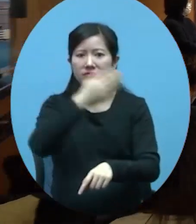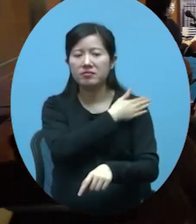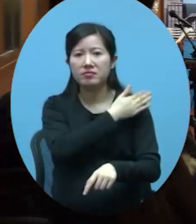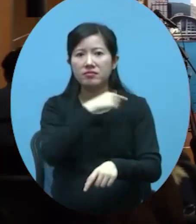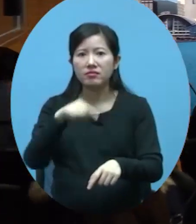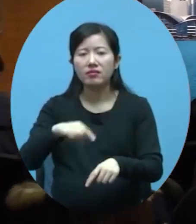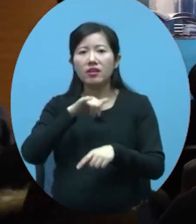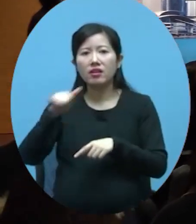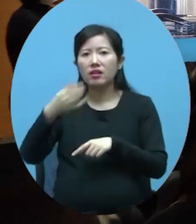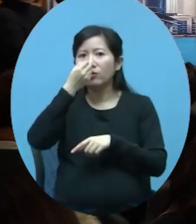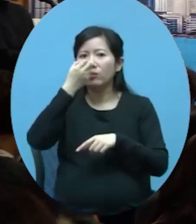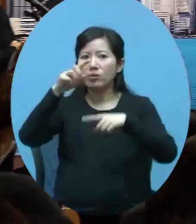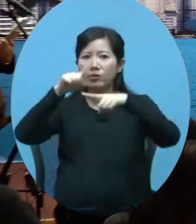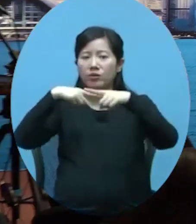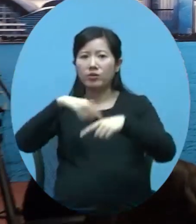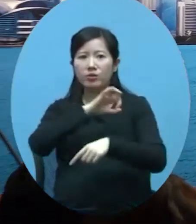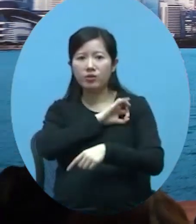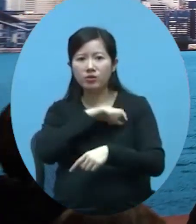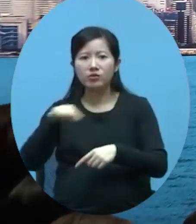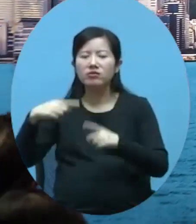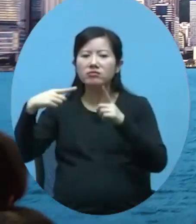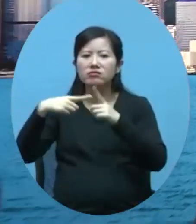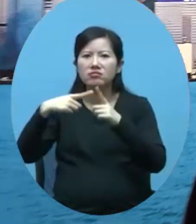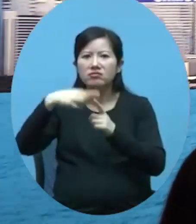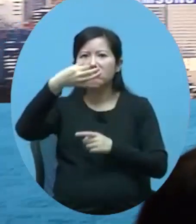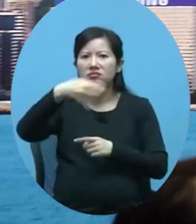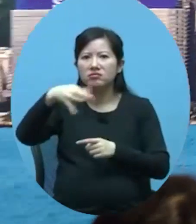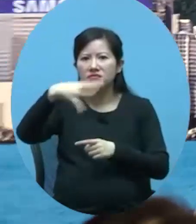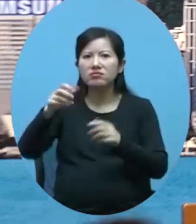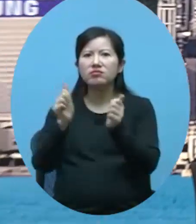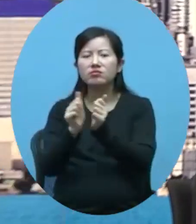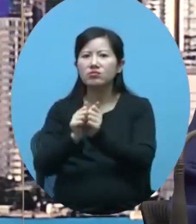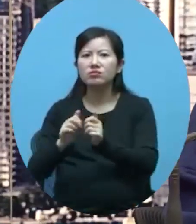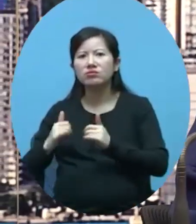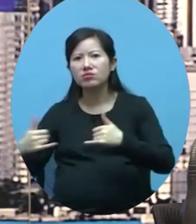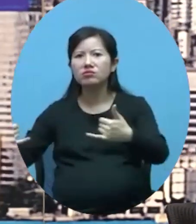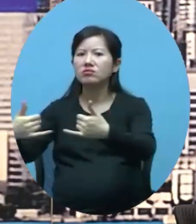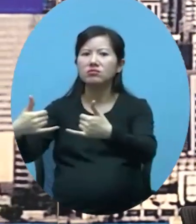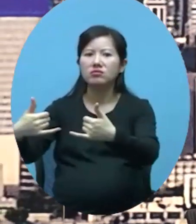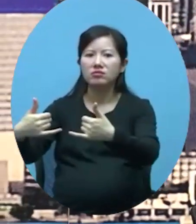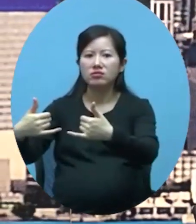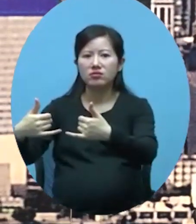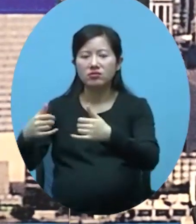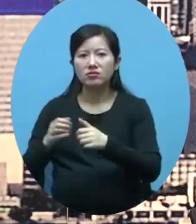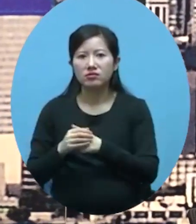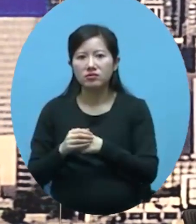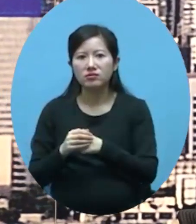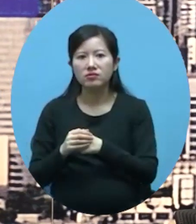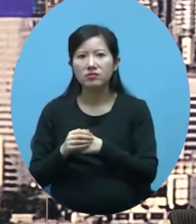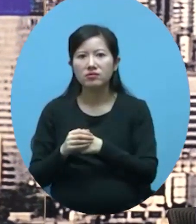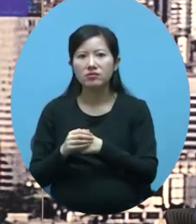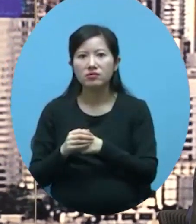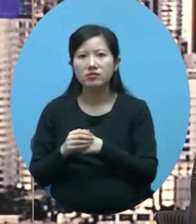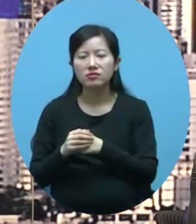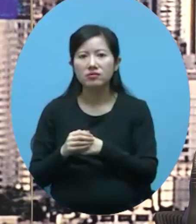met around 10 friends and stay there in the outdoor area with everyone wearing masks